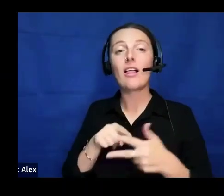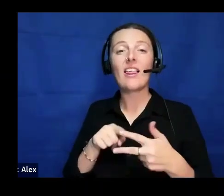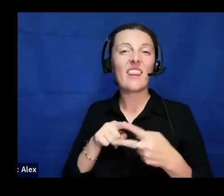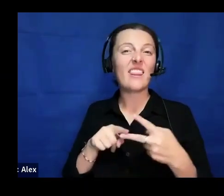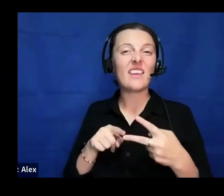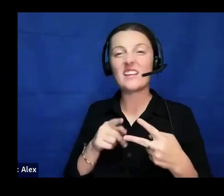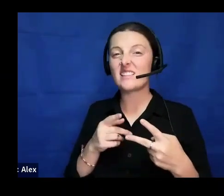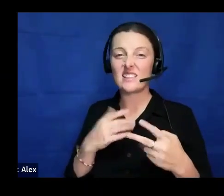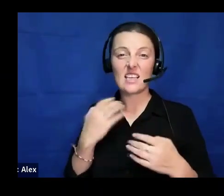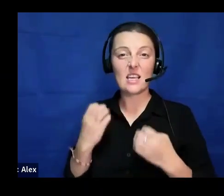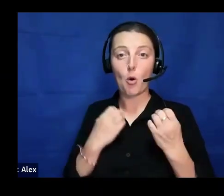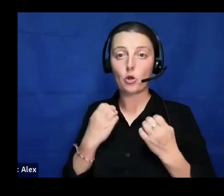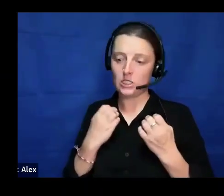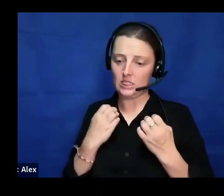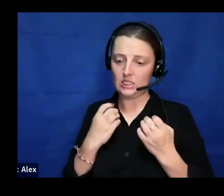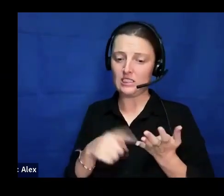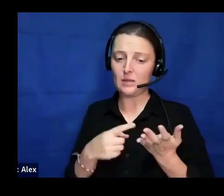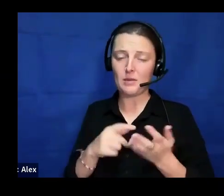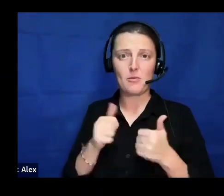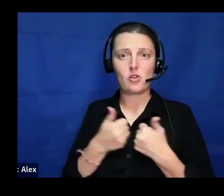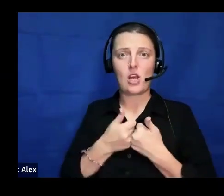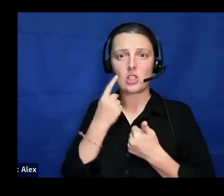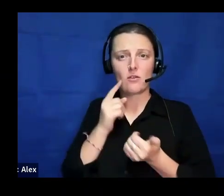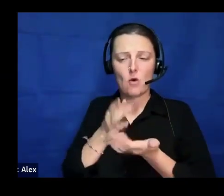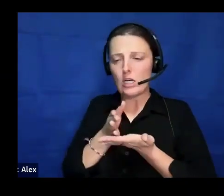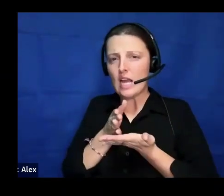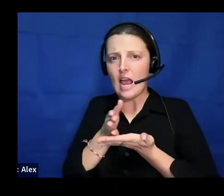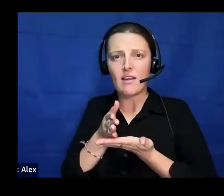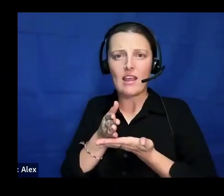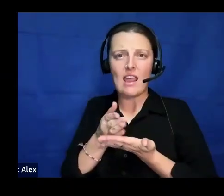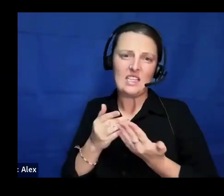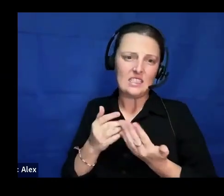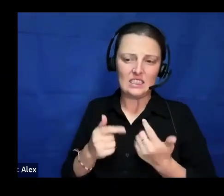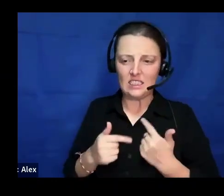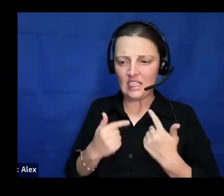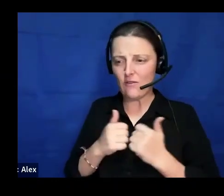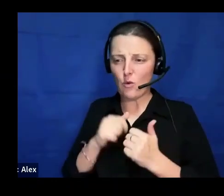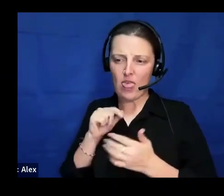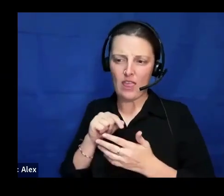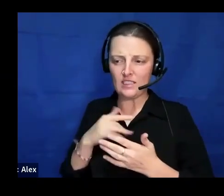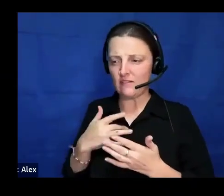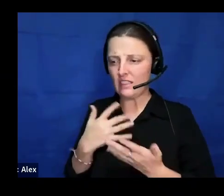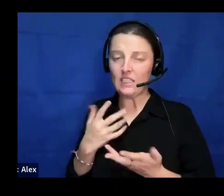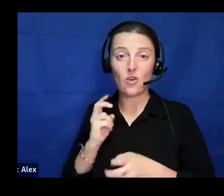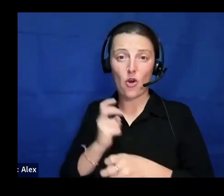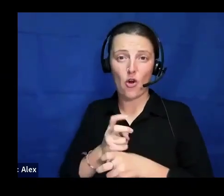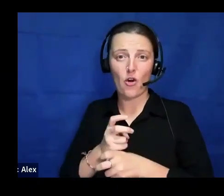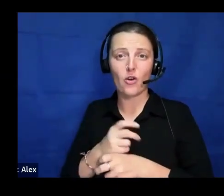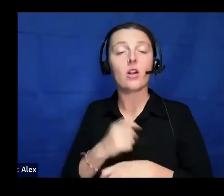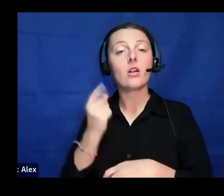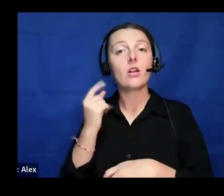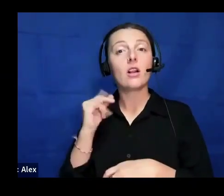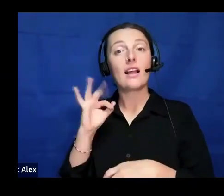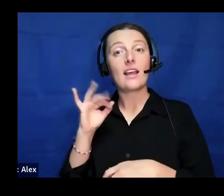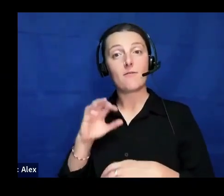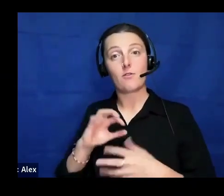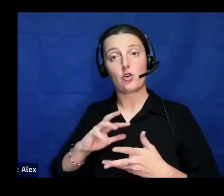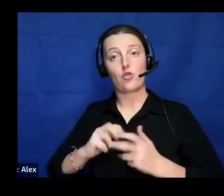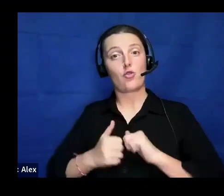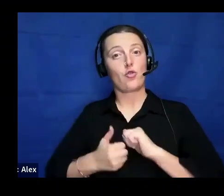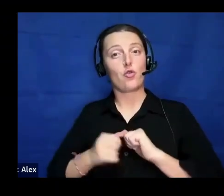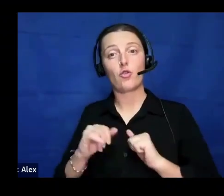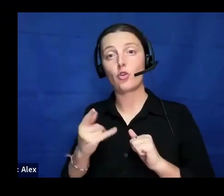live with and navigate. And just know that if, grief is something that you are navigating, know there are resources and